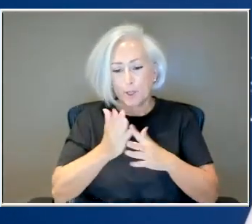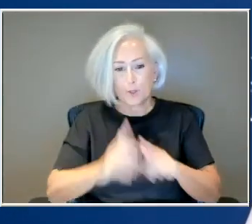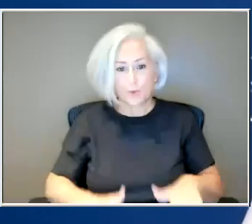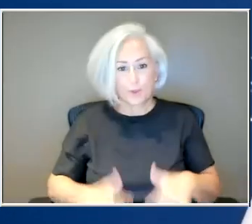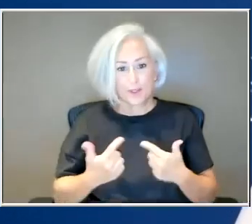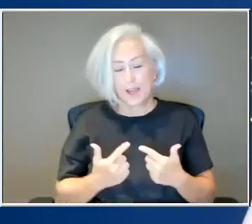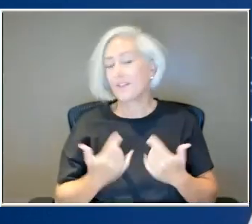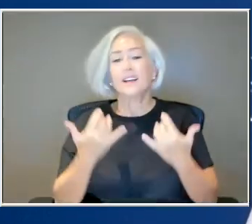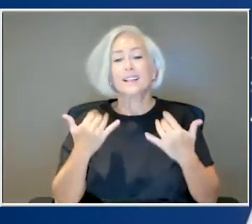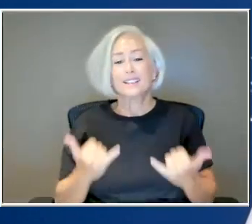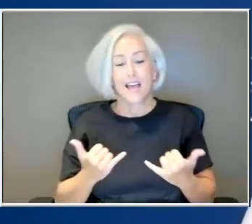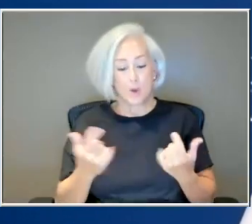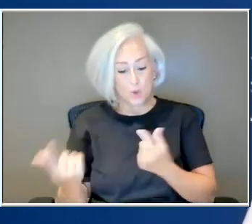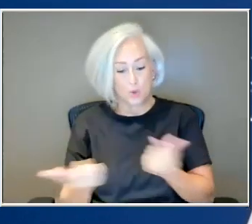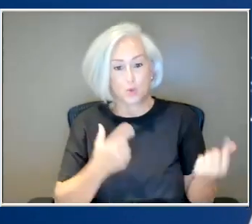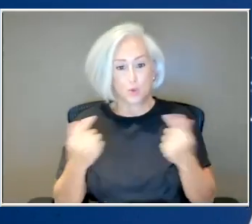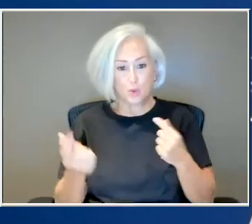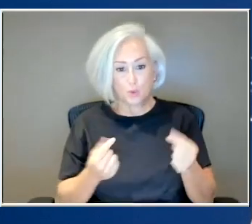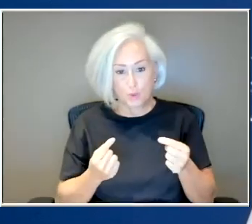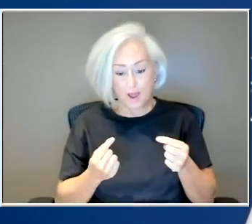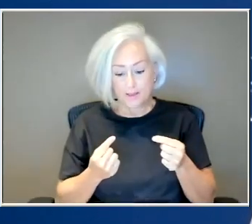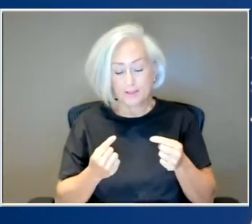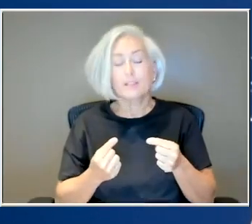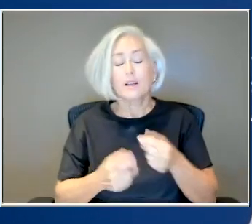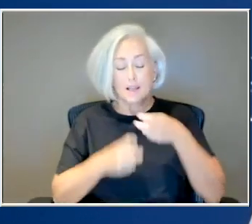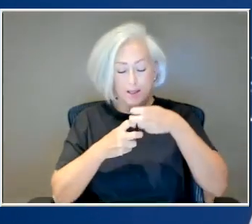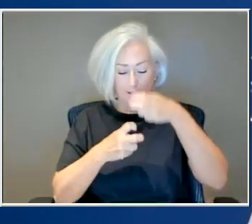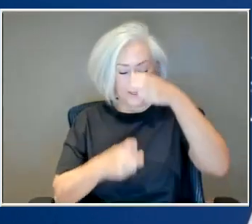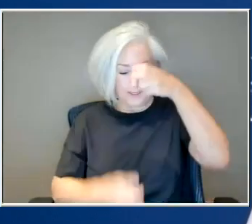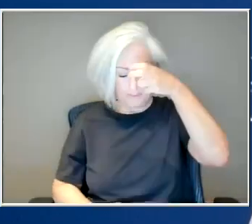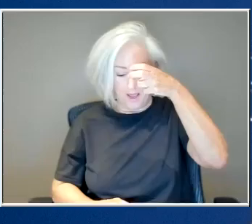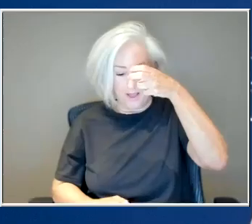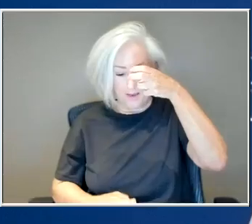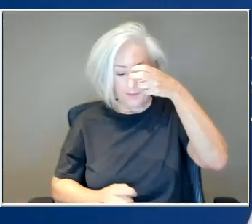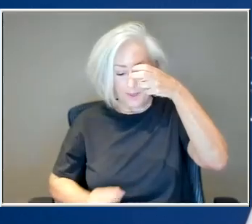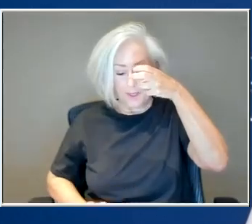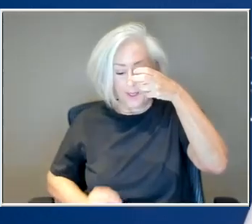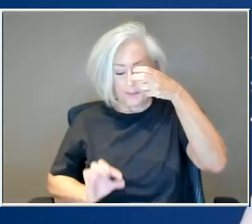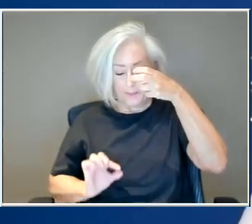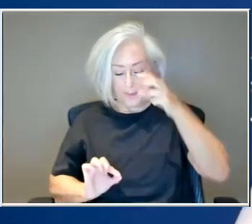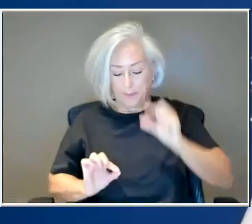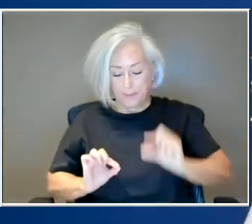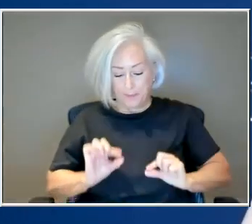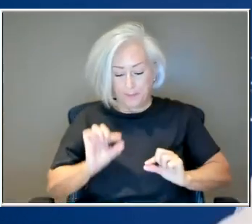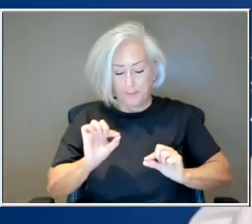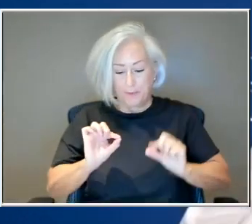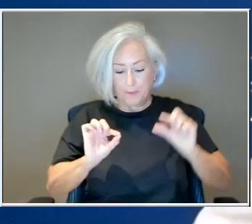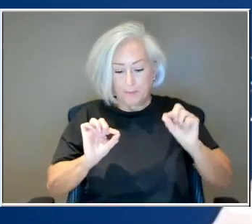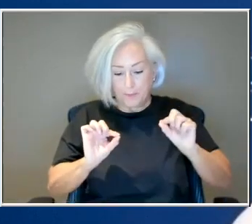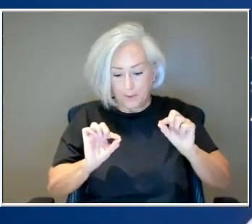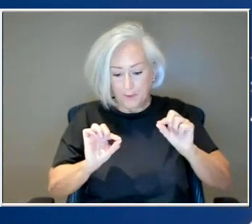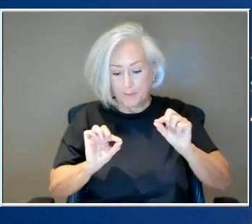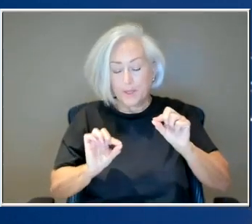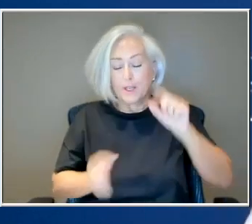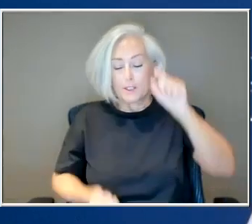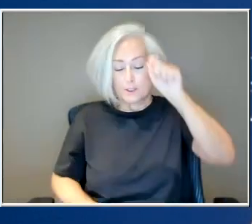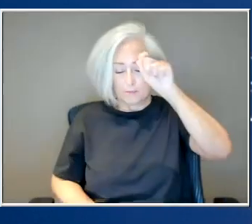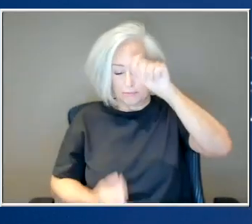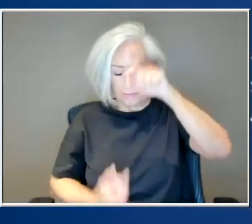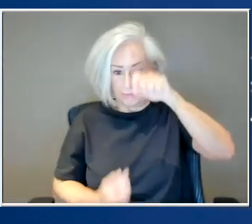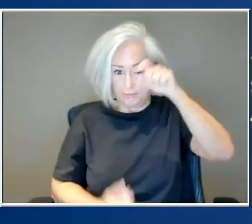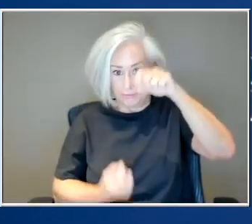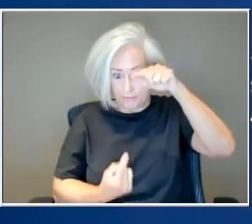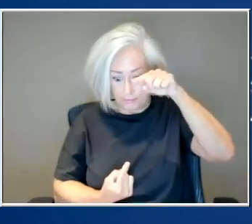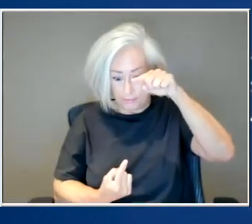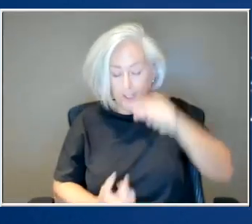tiny electrodes against the spinal cord to deliver electrical impulses that you don't even feel, that help your body turn down the volume